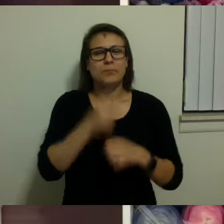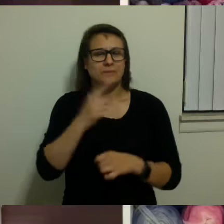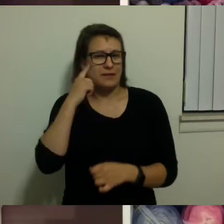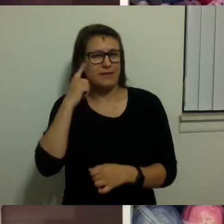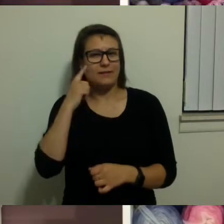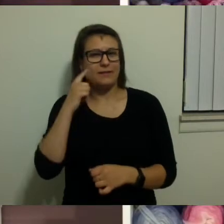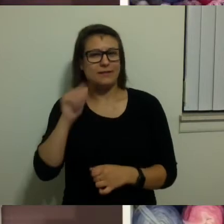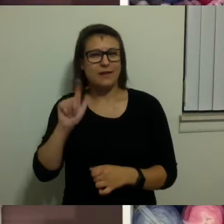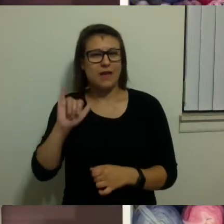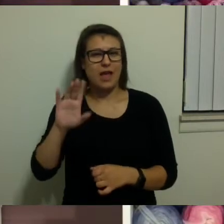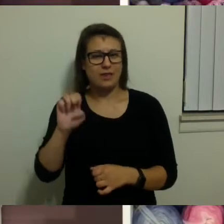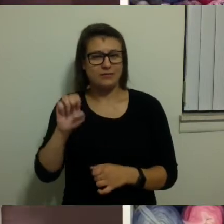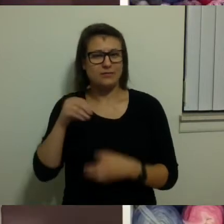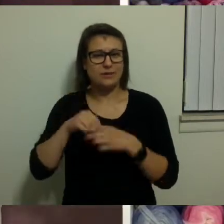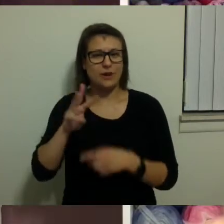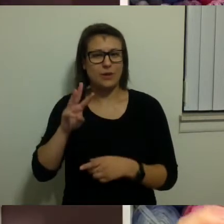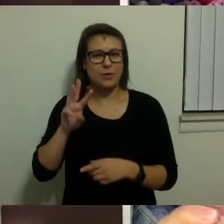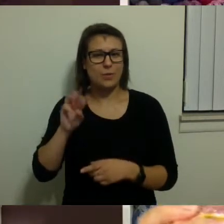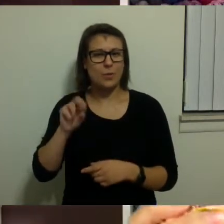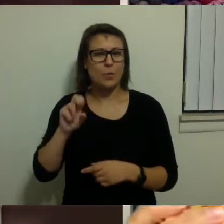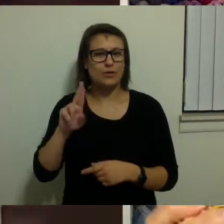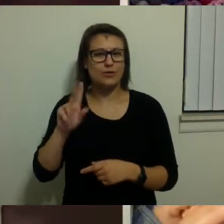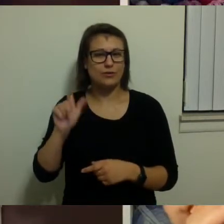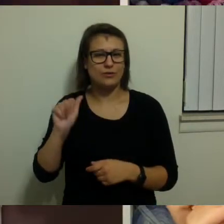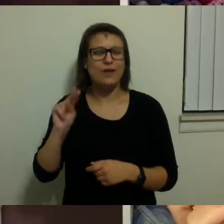Wonderland, like the Queen of Hearts.